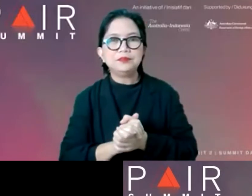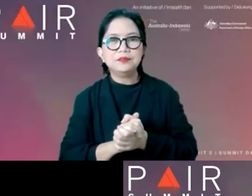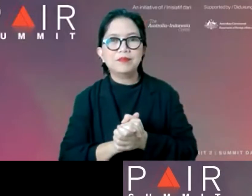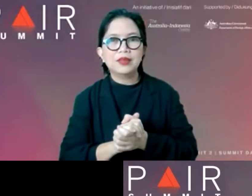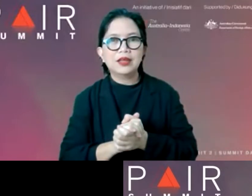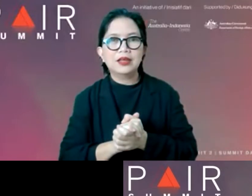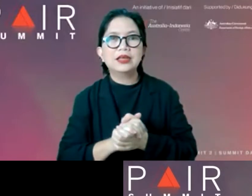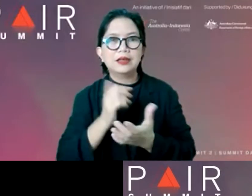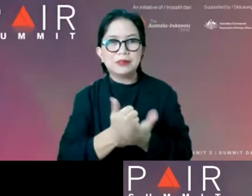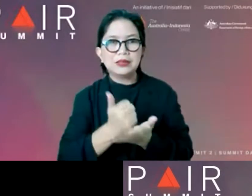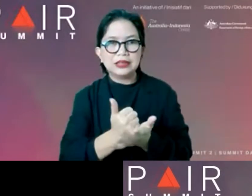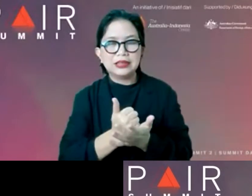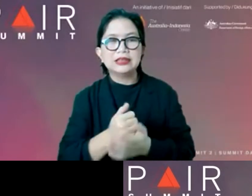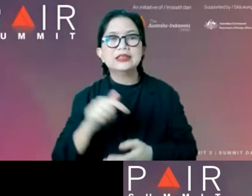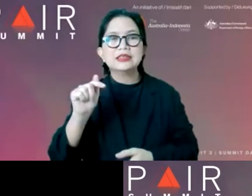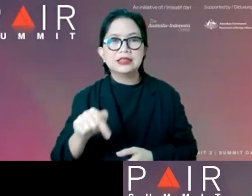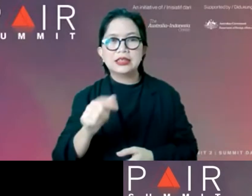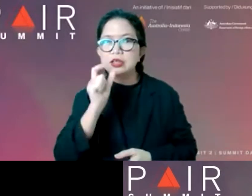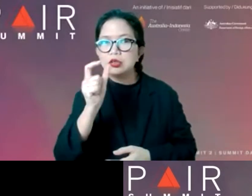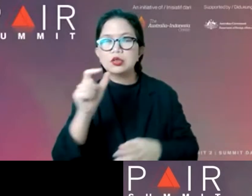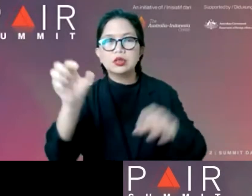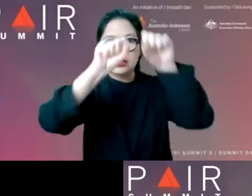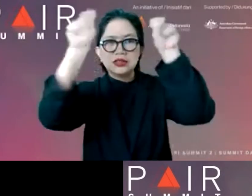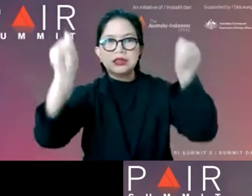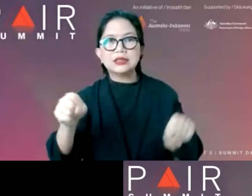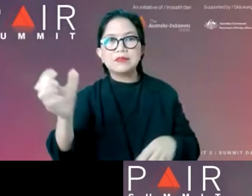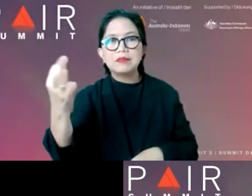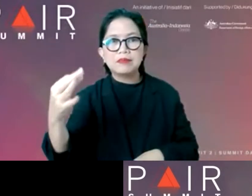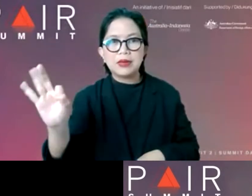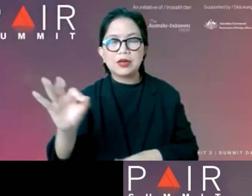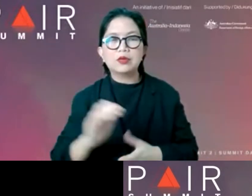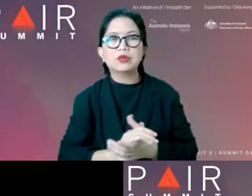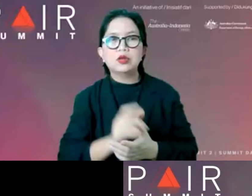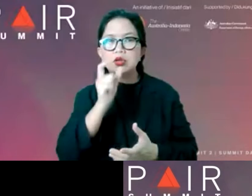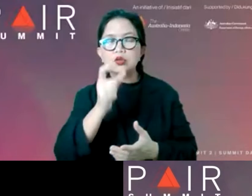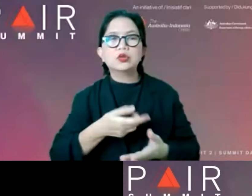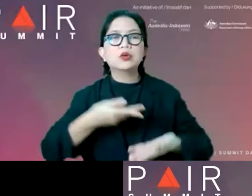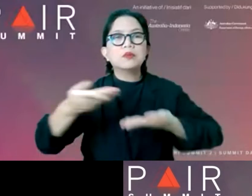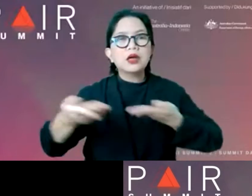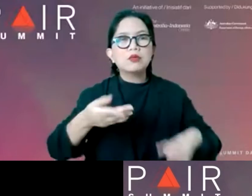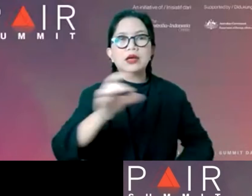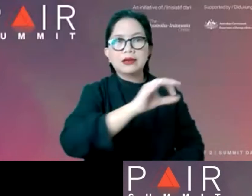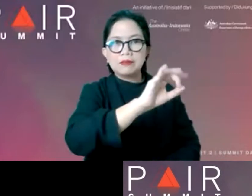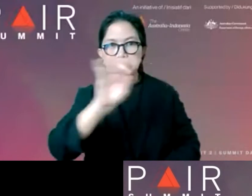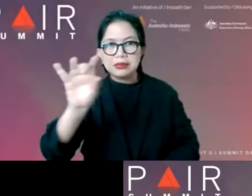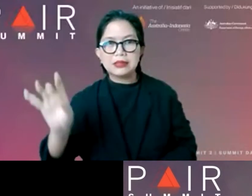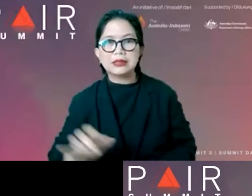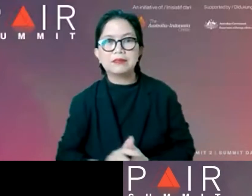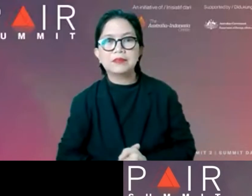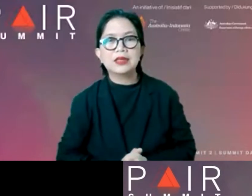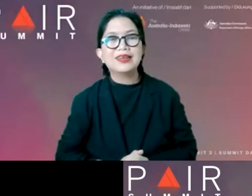new systems, new ways of doing things. Since we people tend to resist any